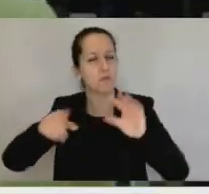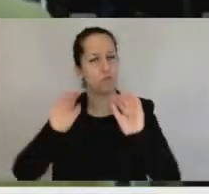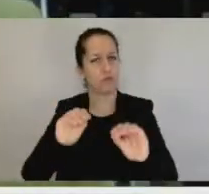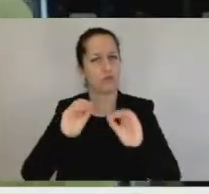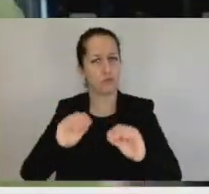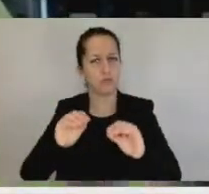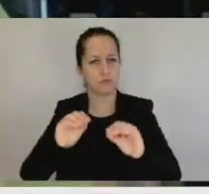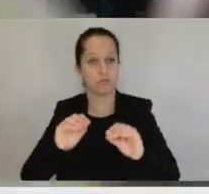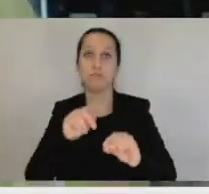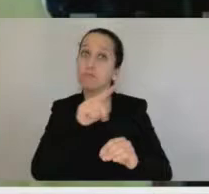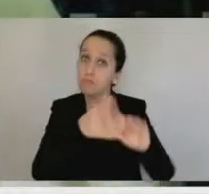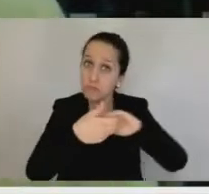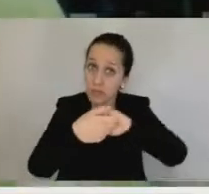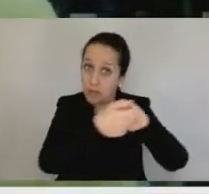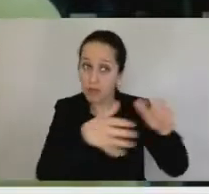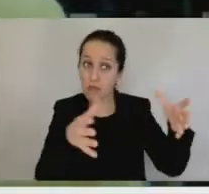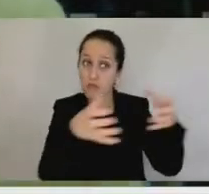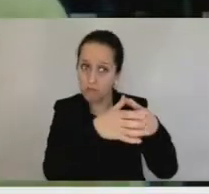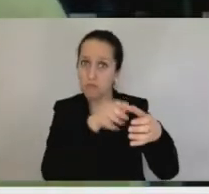and